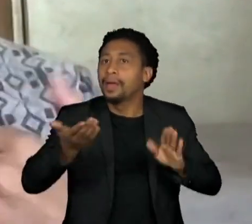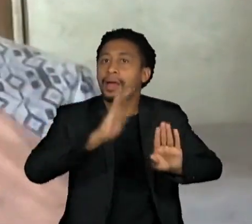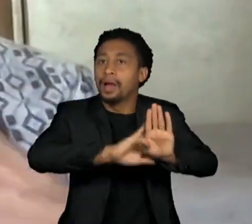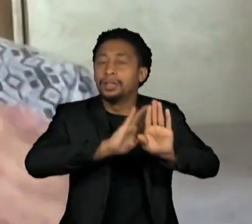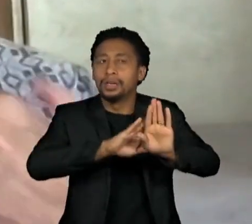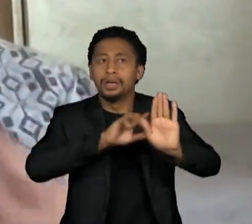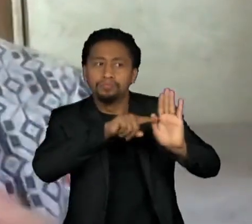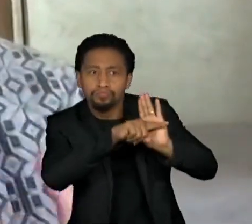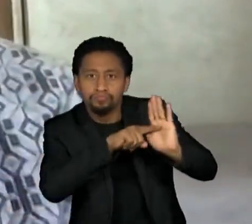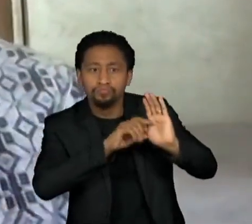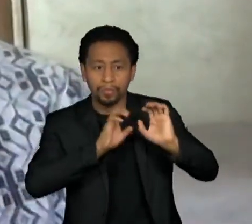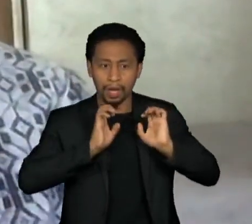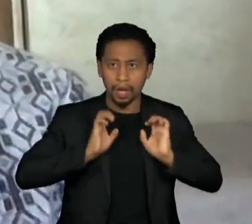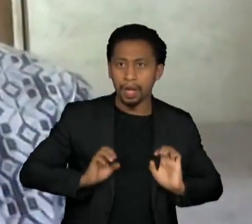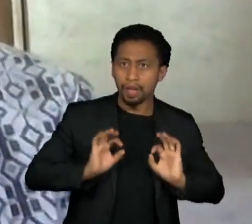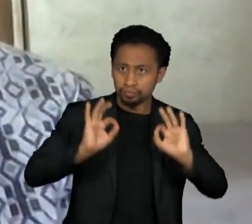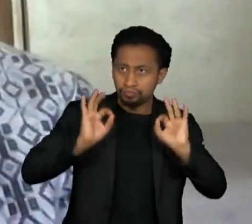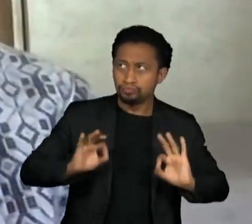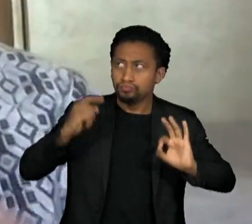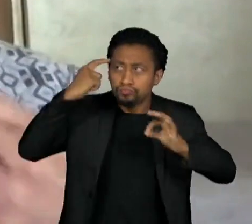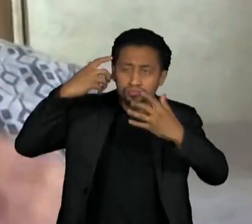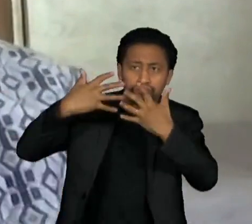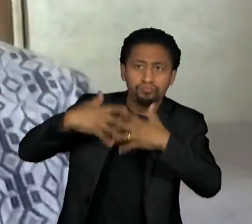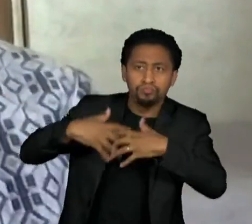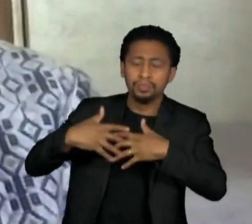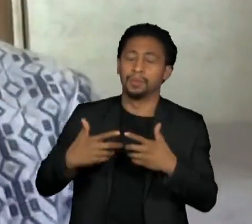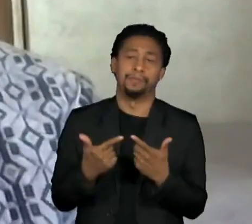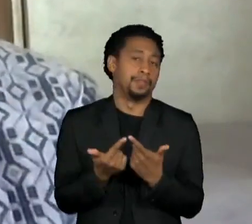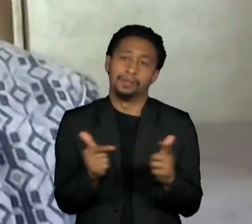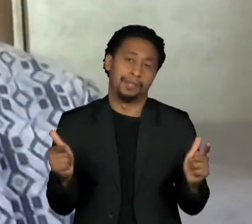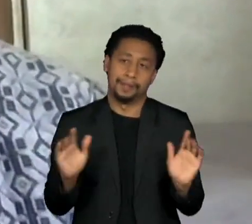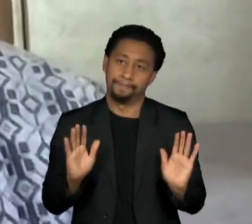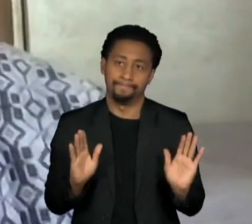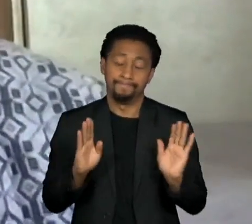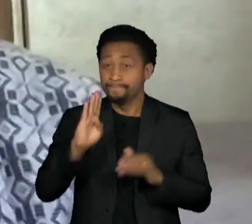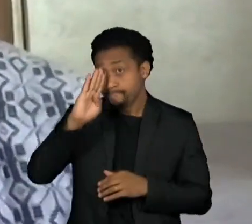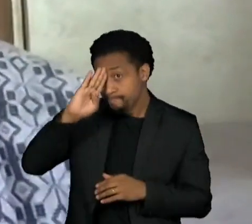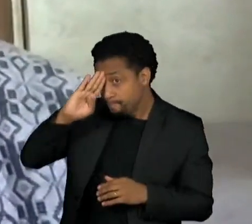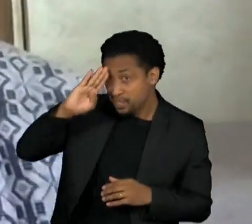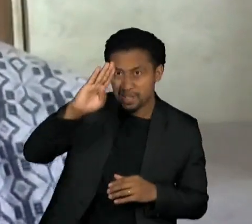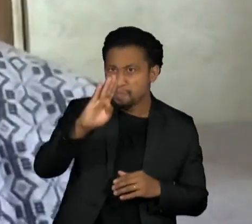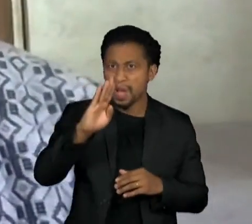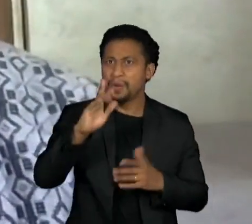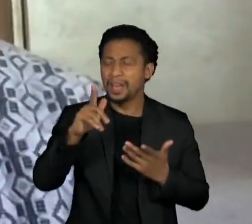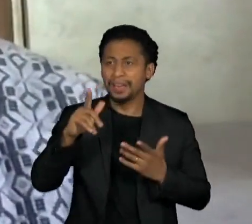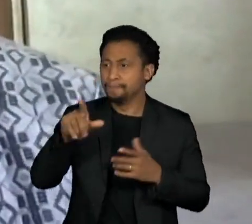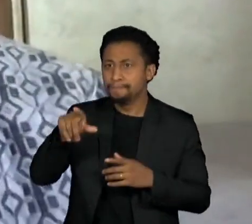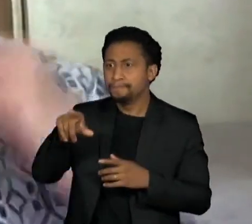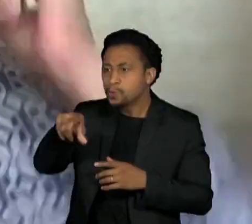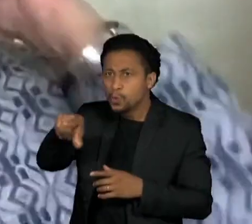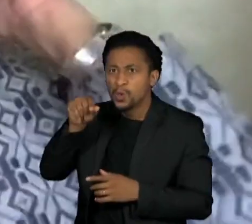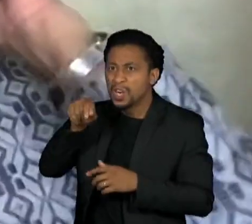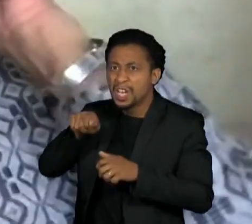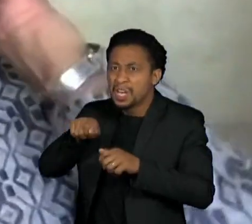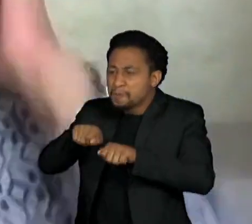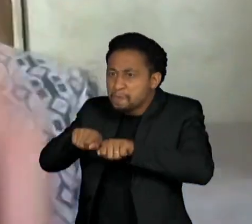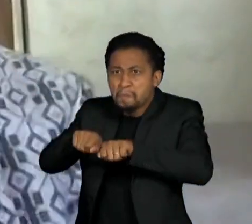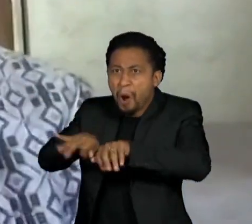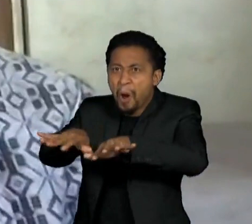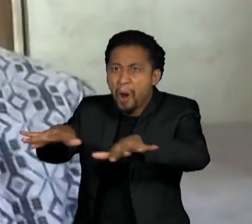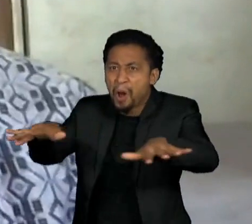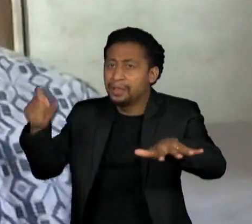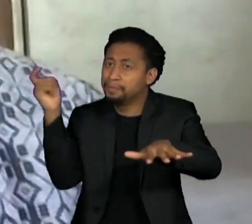behavior, rational thought. They will prioritize far more incendiary. So here's the